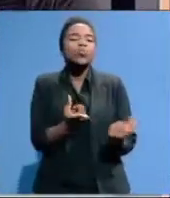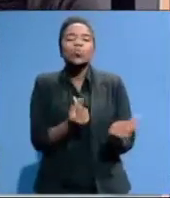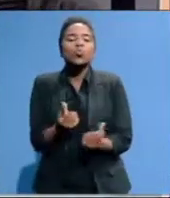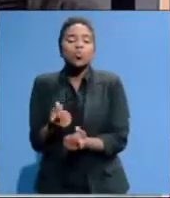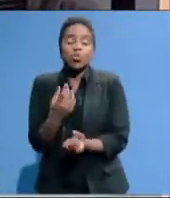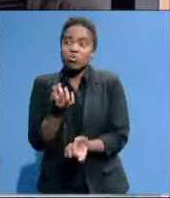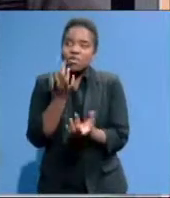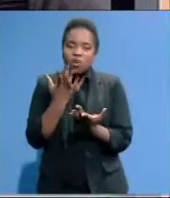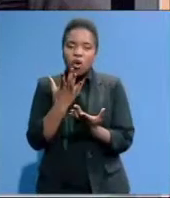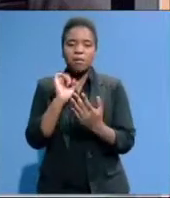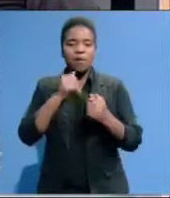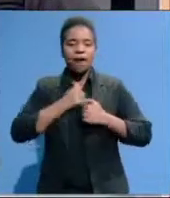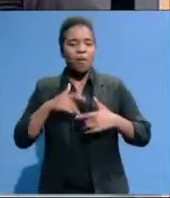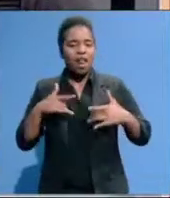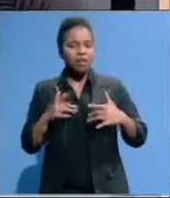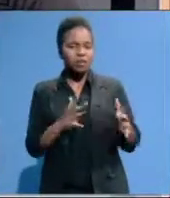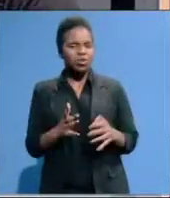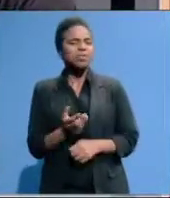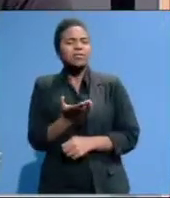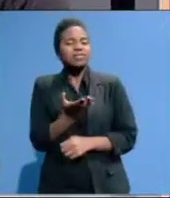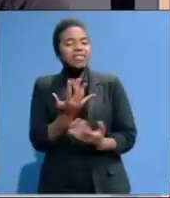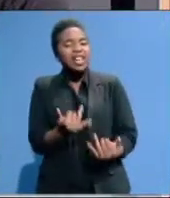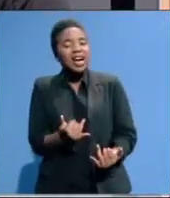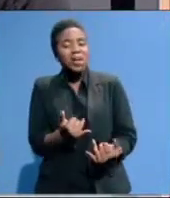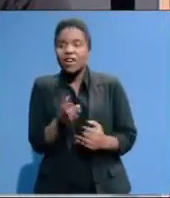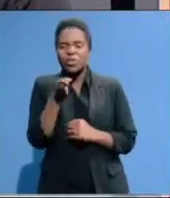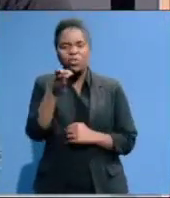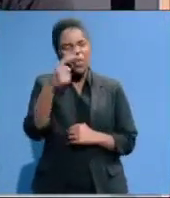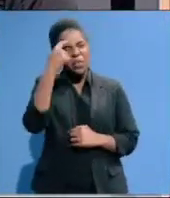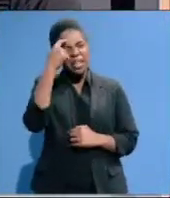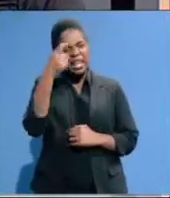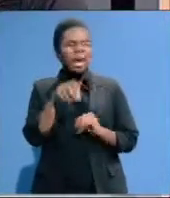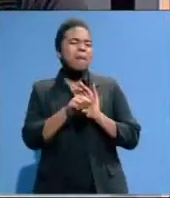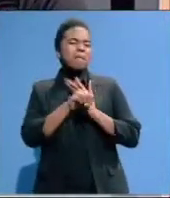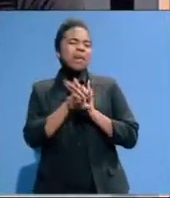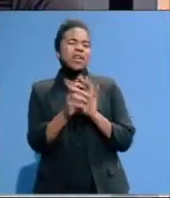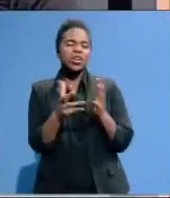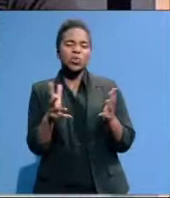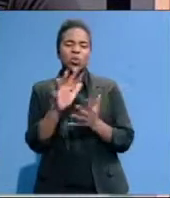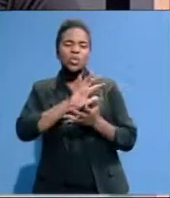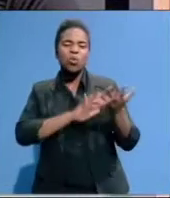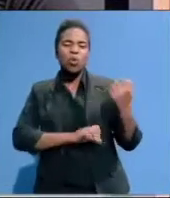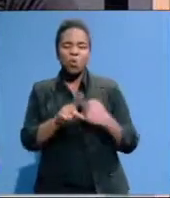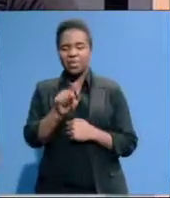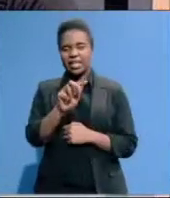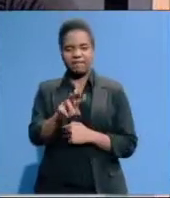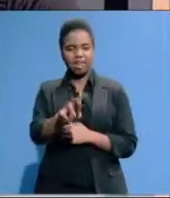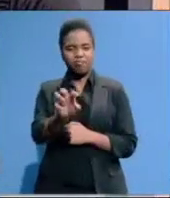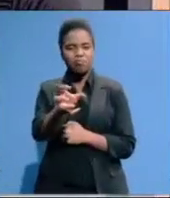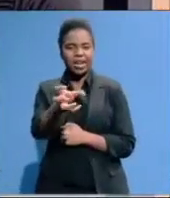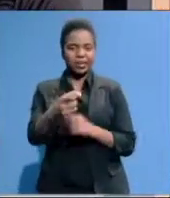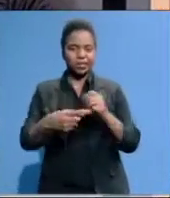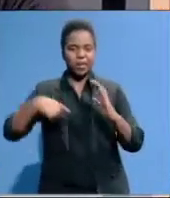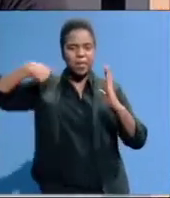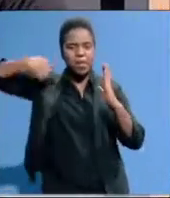tell us about our lives. What are we going to talk about in the future? What are the stories we're going to share? What is the content that